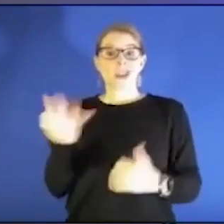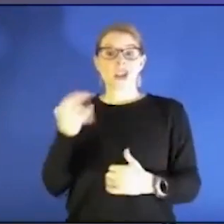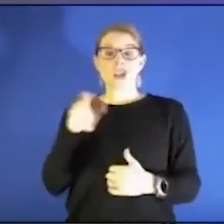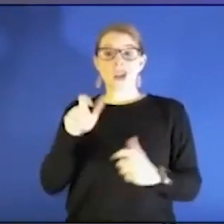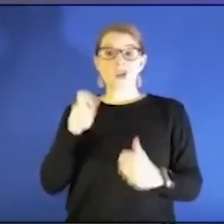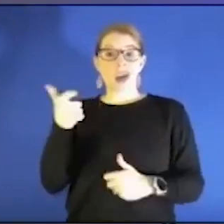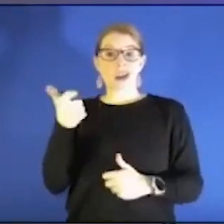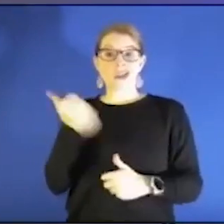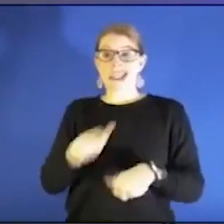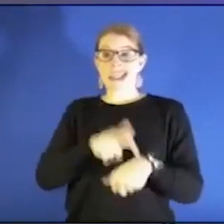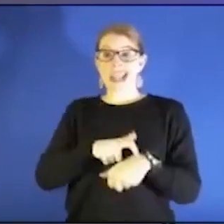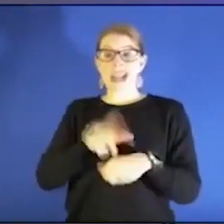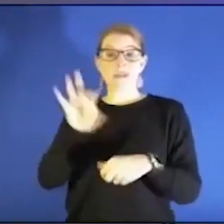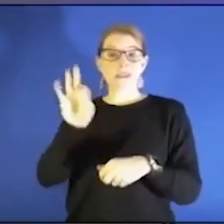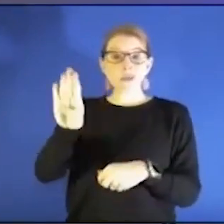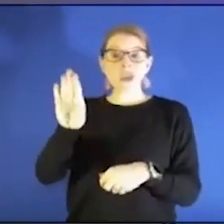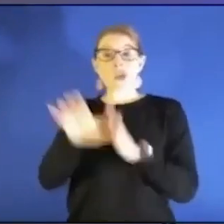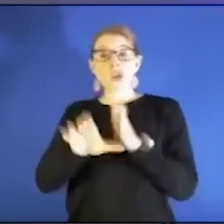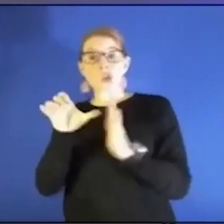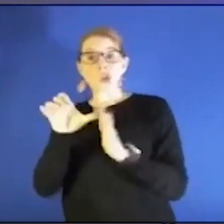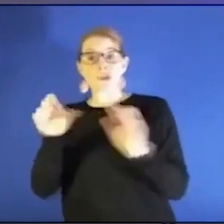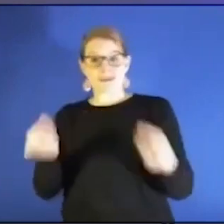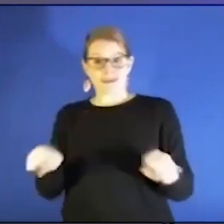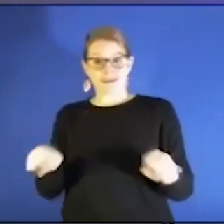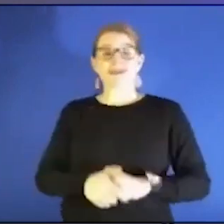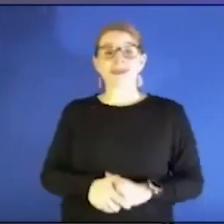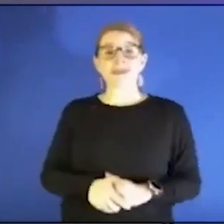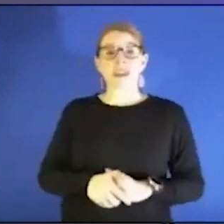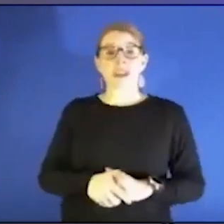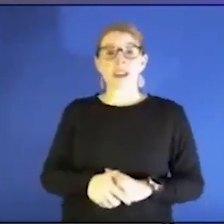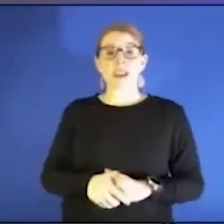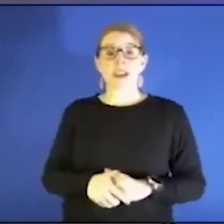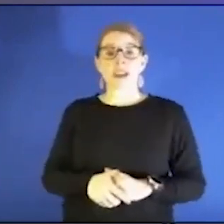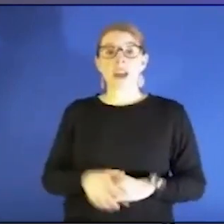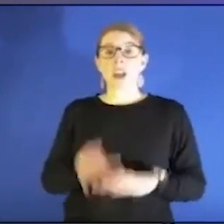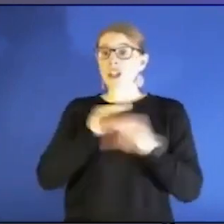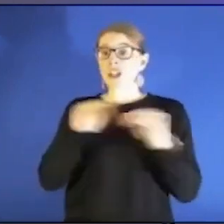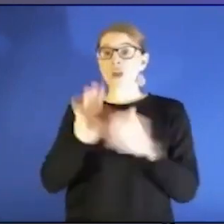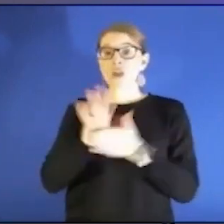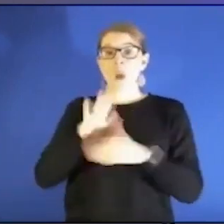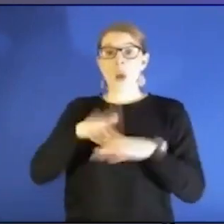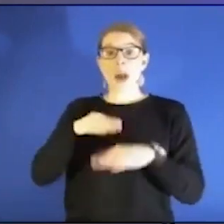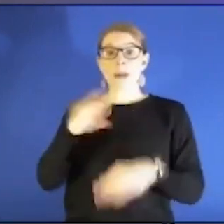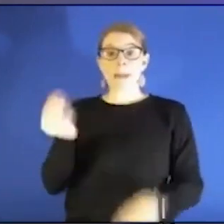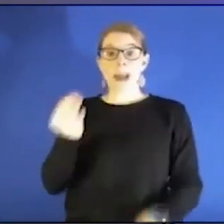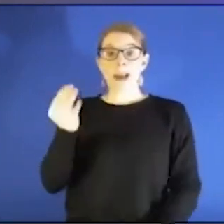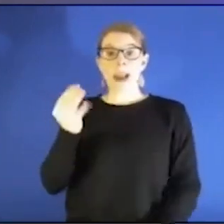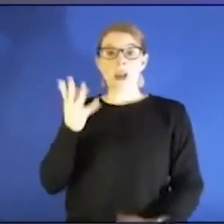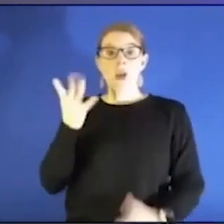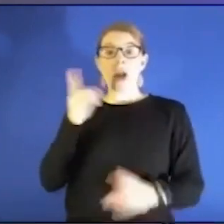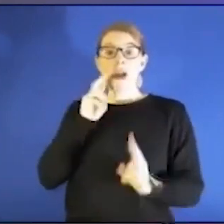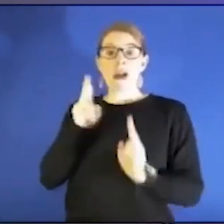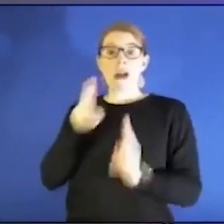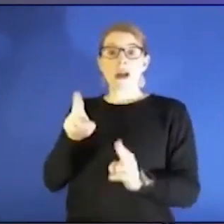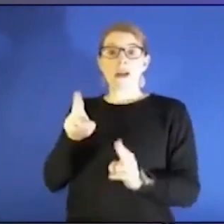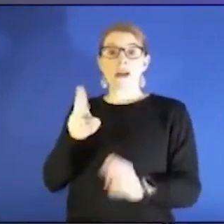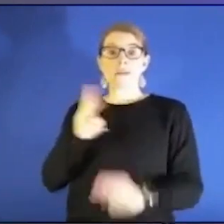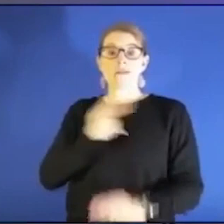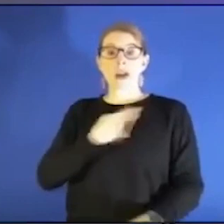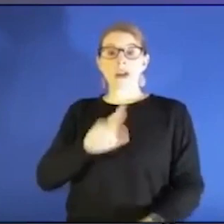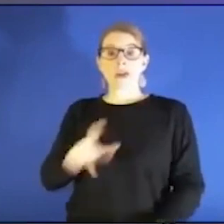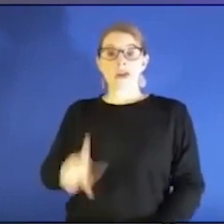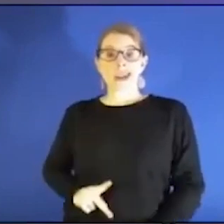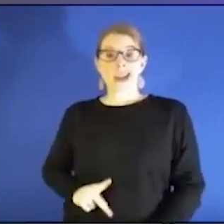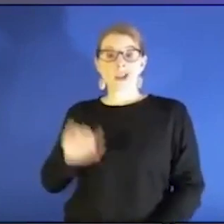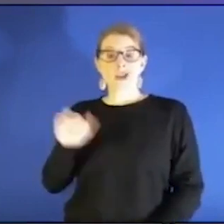onto Facebook and our YouTube channel. We have no show on Monday as the nation honors Dr. Martin Luther King Jr. and his legacy. Remember,